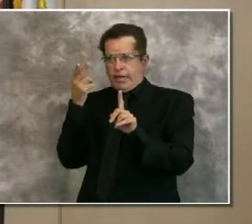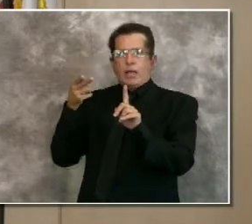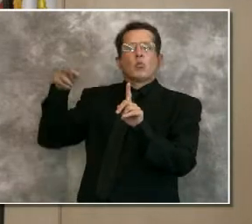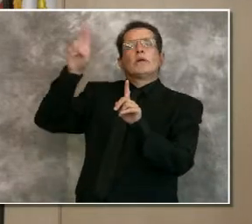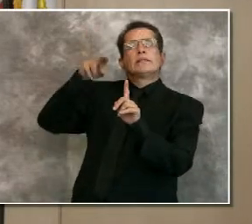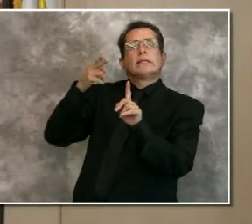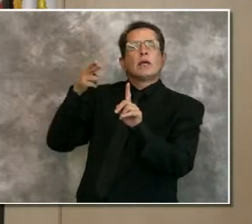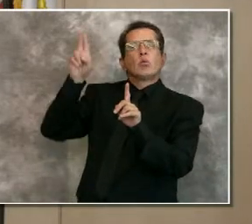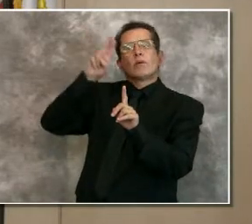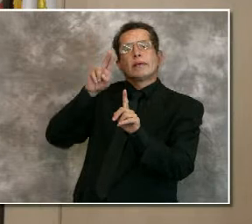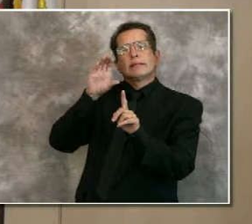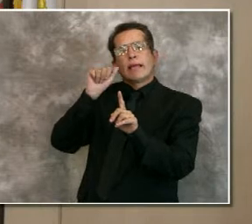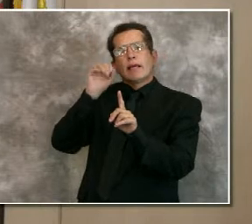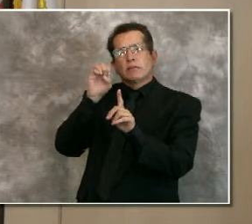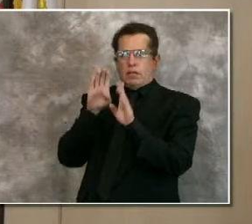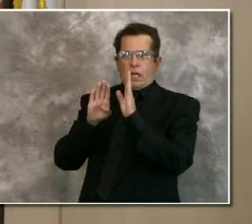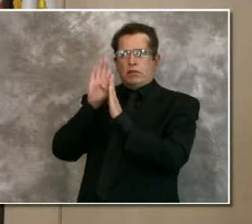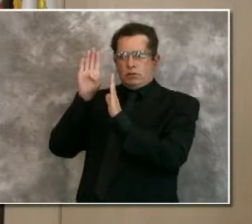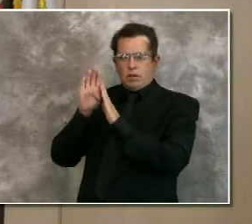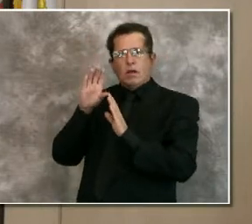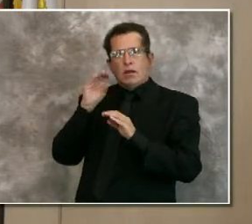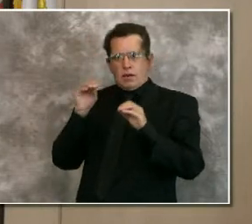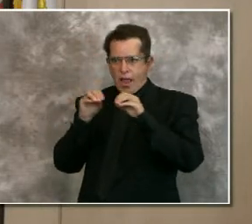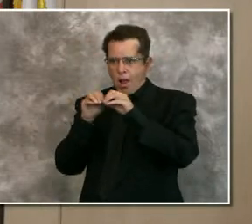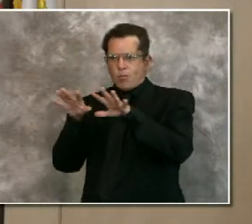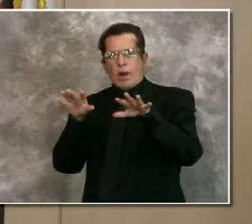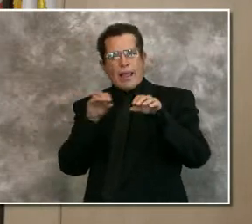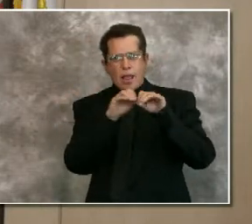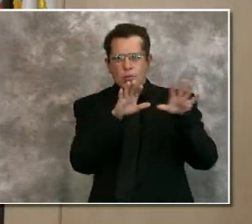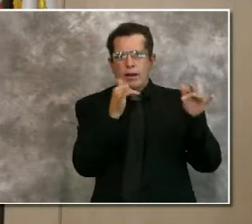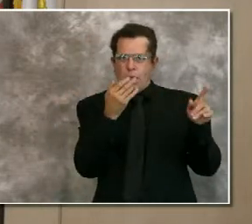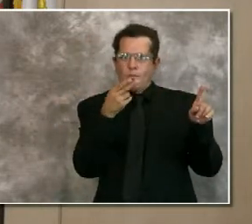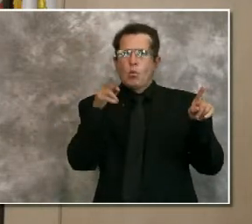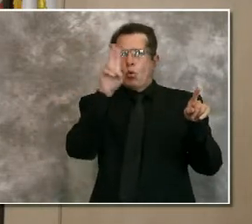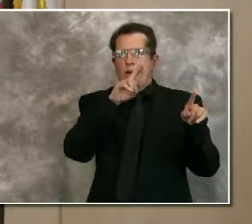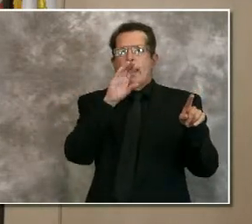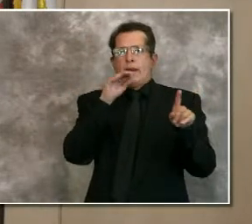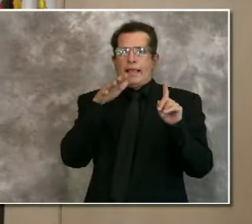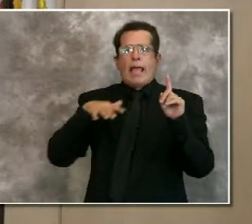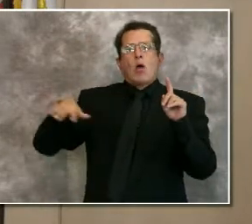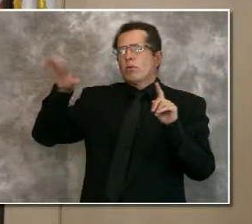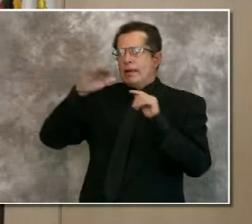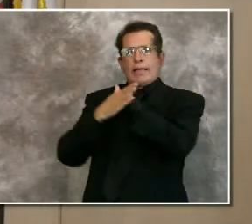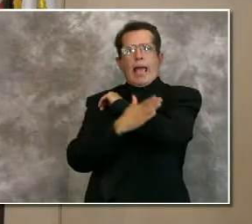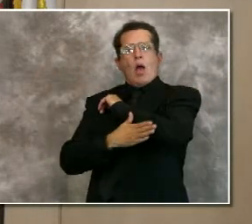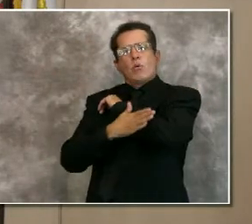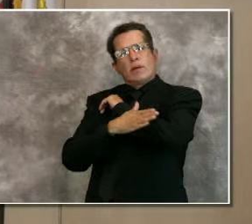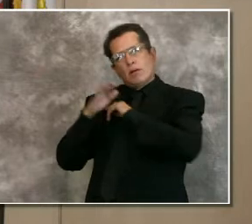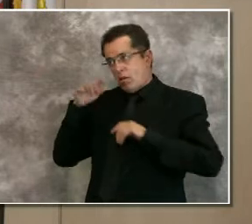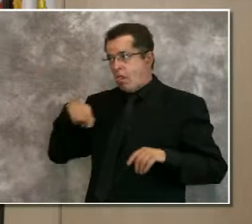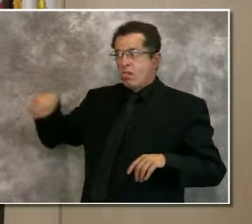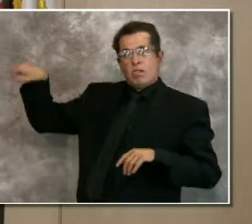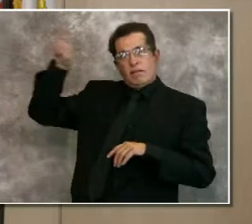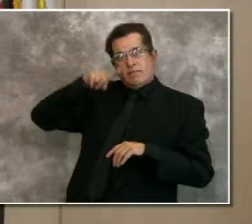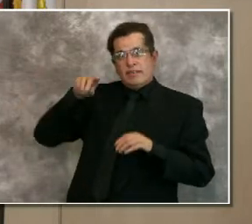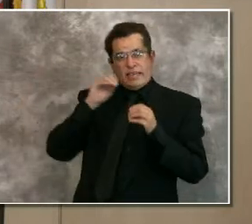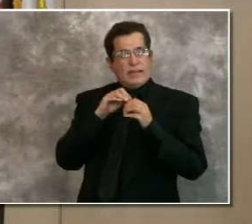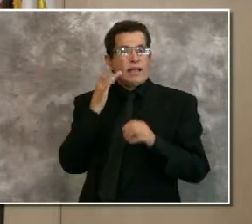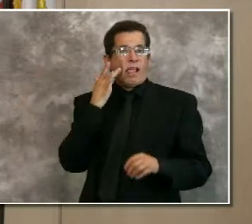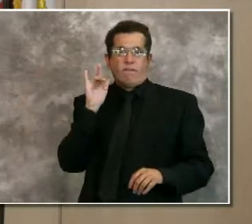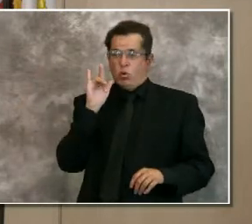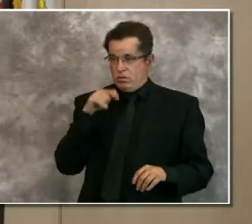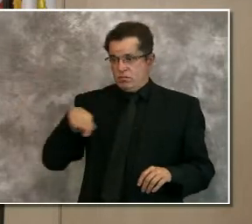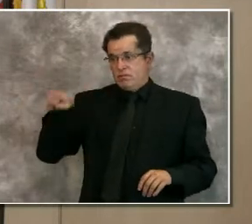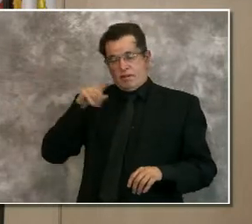a result of the continuation of outbreaks and our counties around us having issues, we